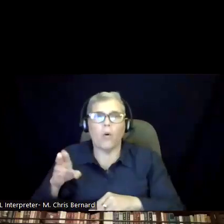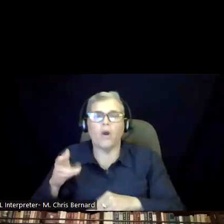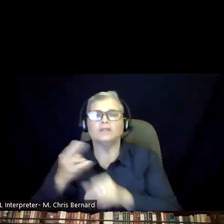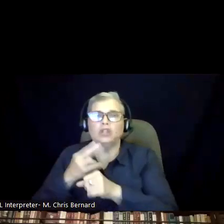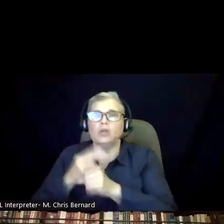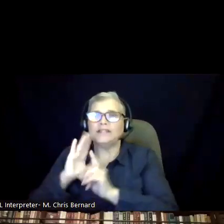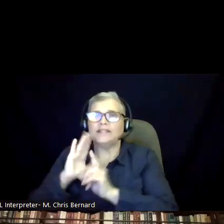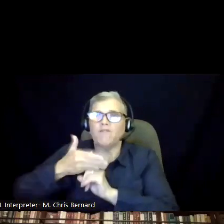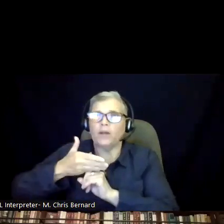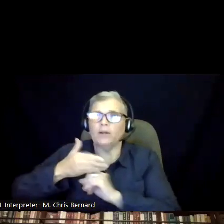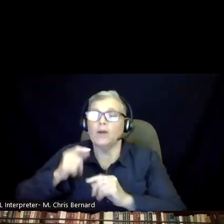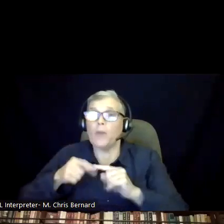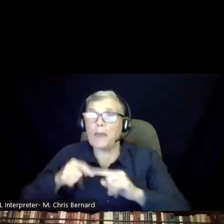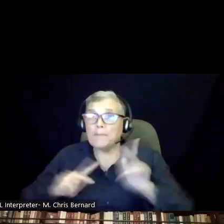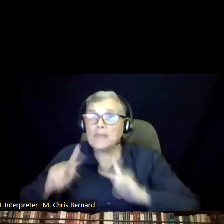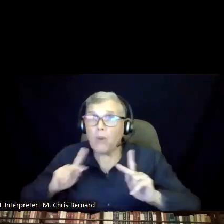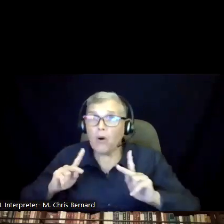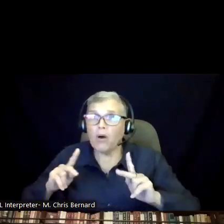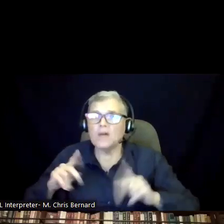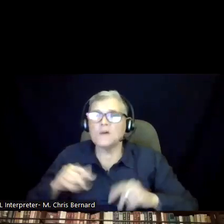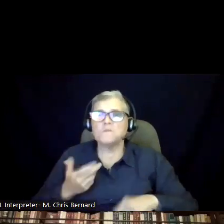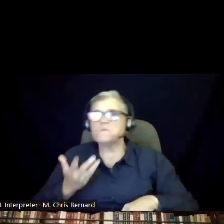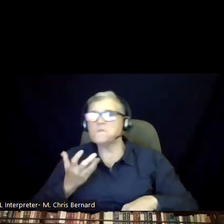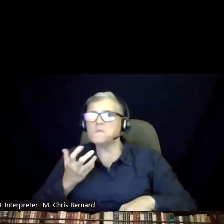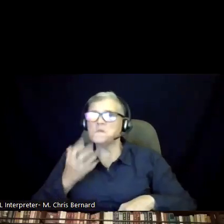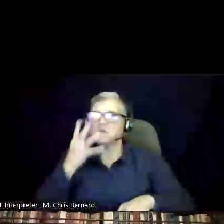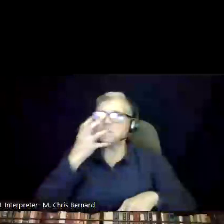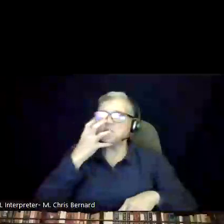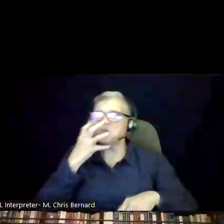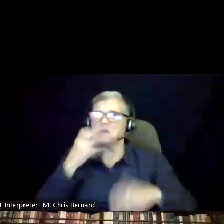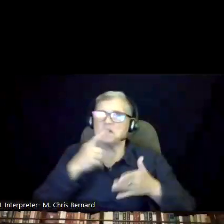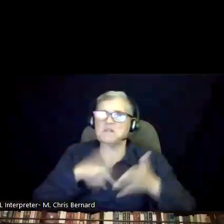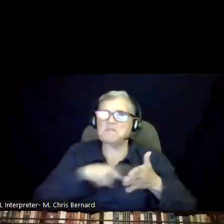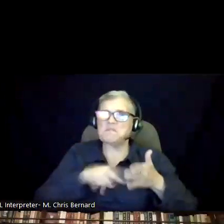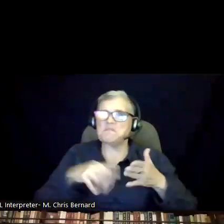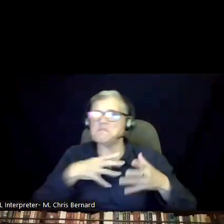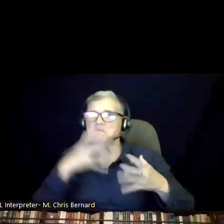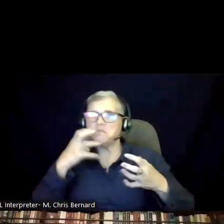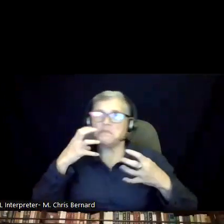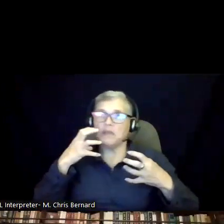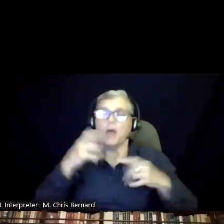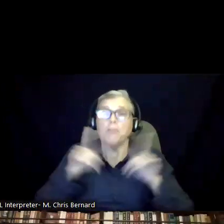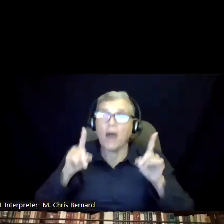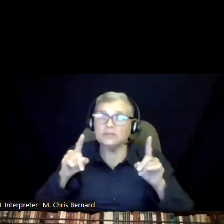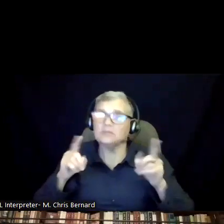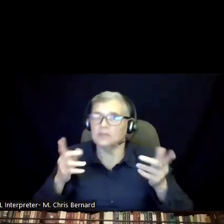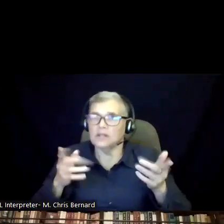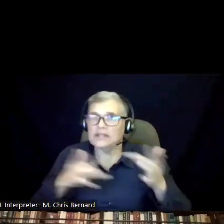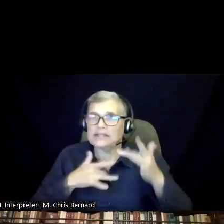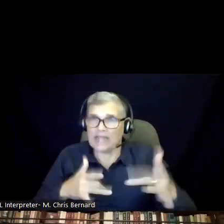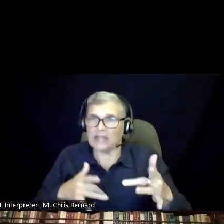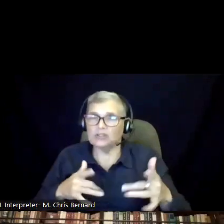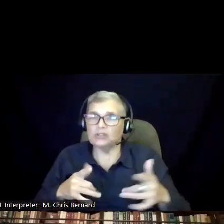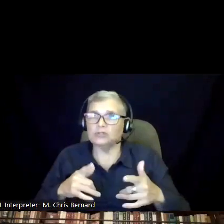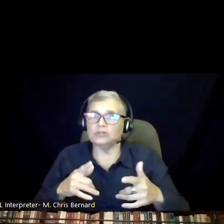folks will have a critique of something in the field. And I'll talk about critiques here in a moment, but folks will have a critique